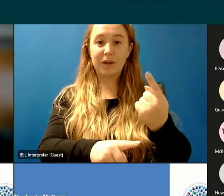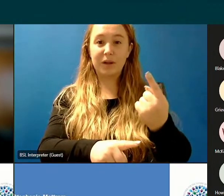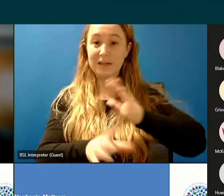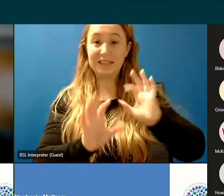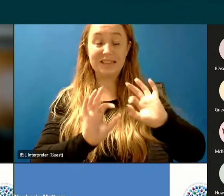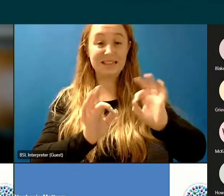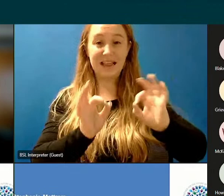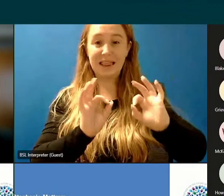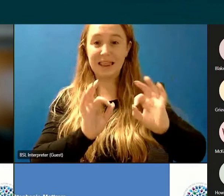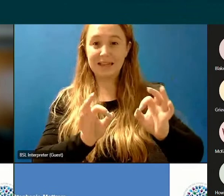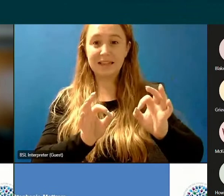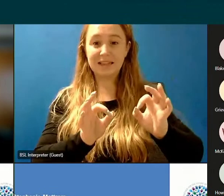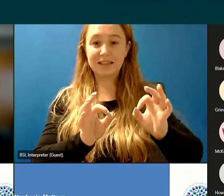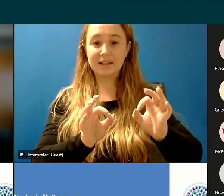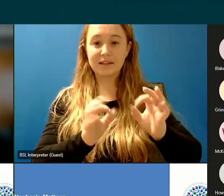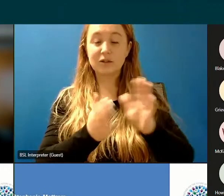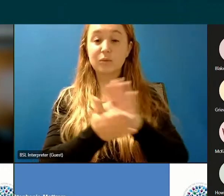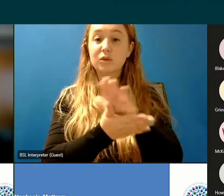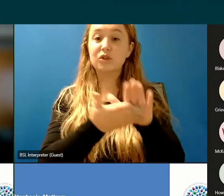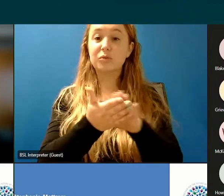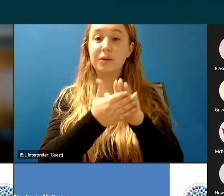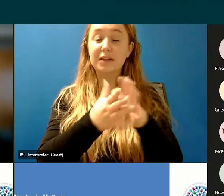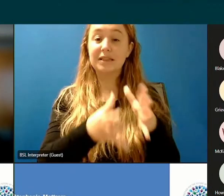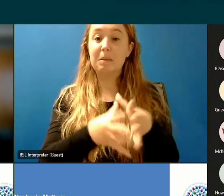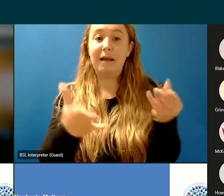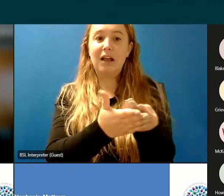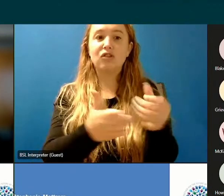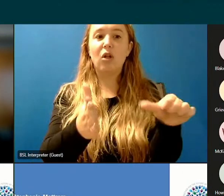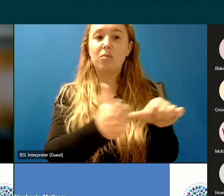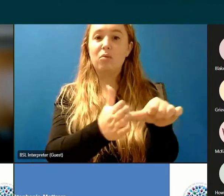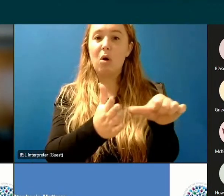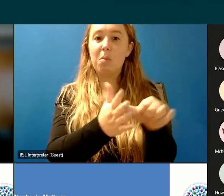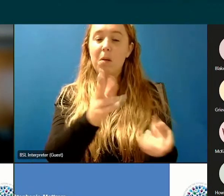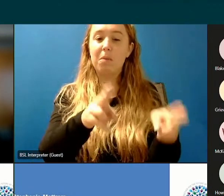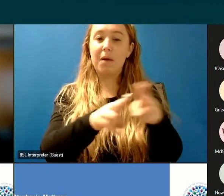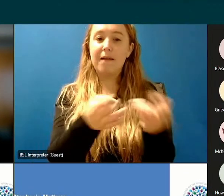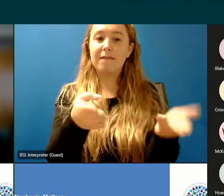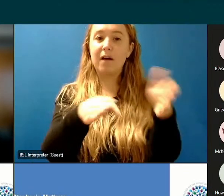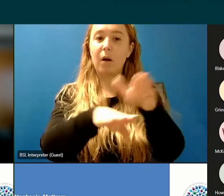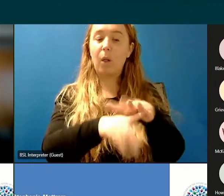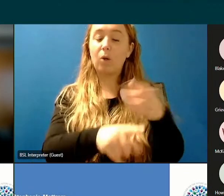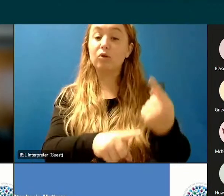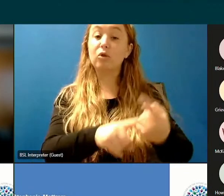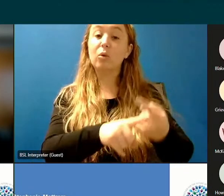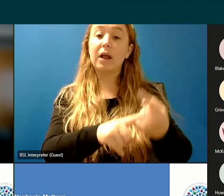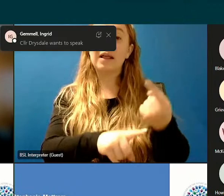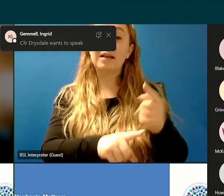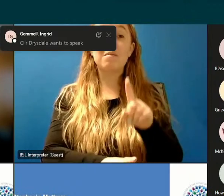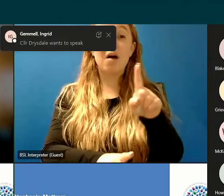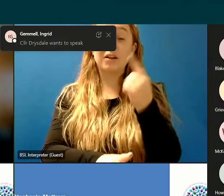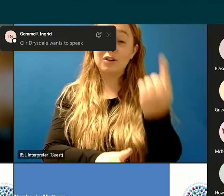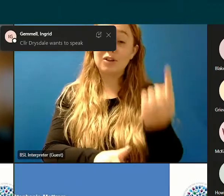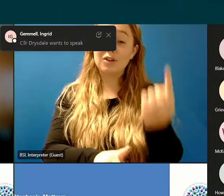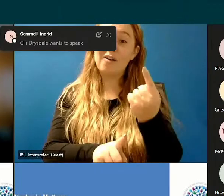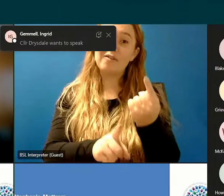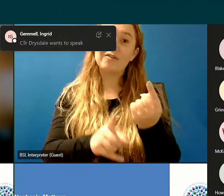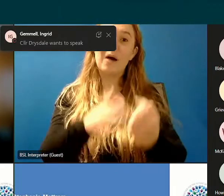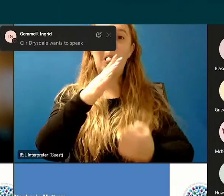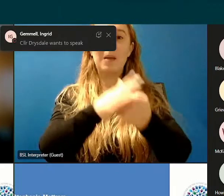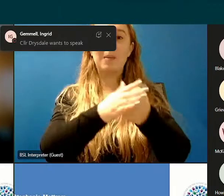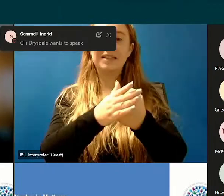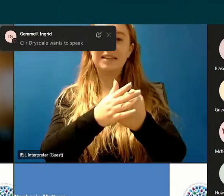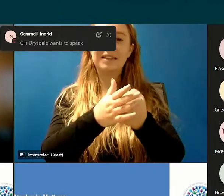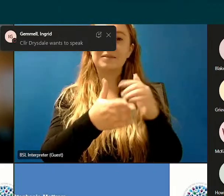notification to the council, leaving a huge financial problem. But as you say, you're limited by the legalities of it all.